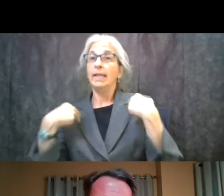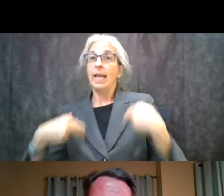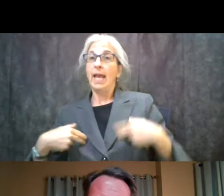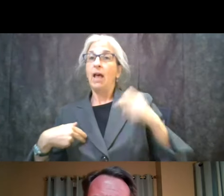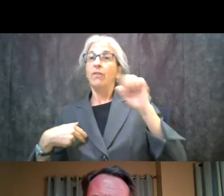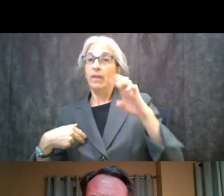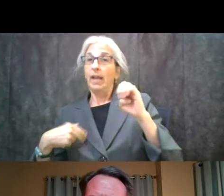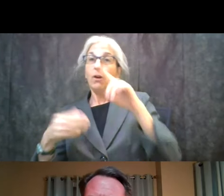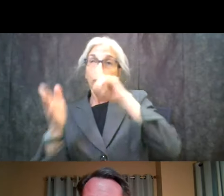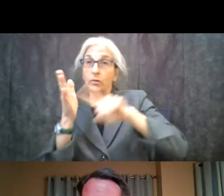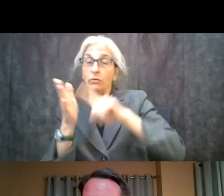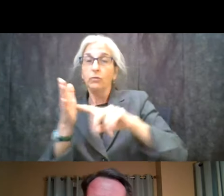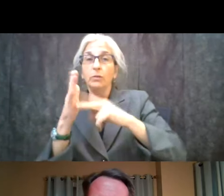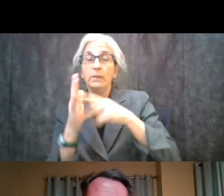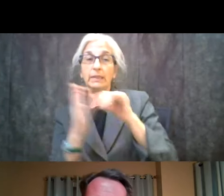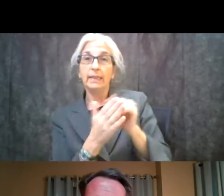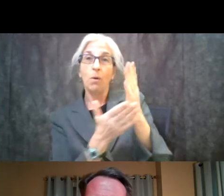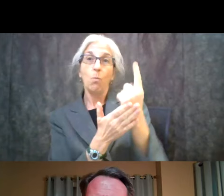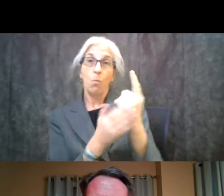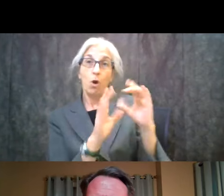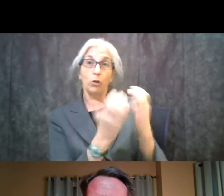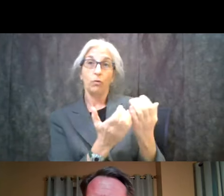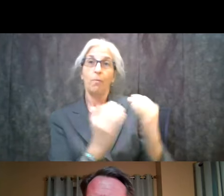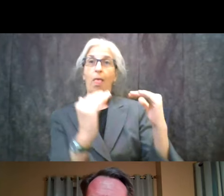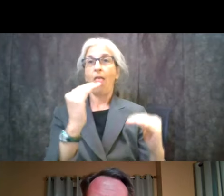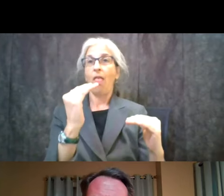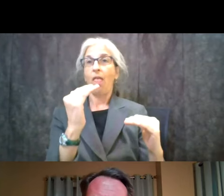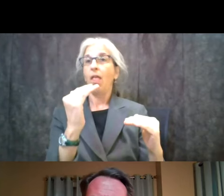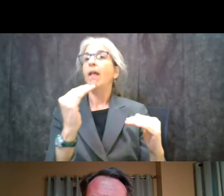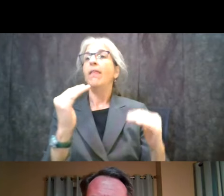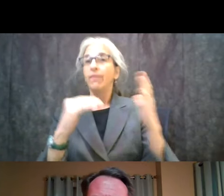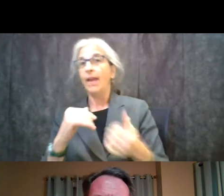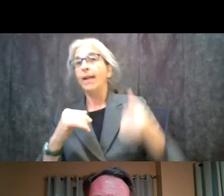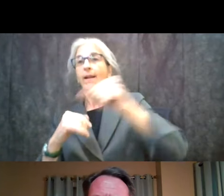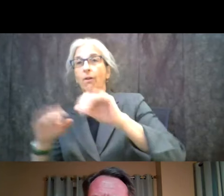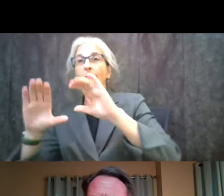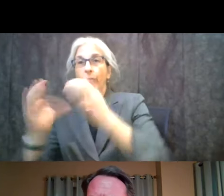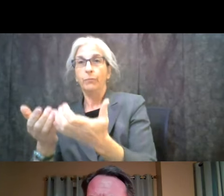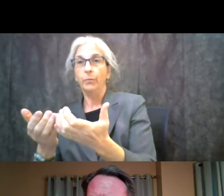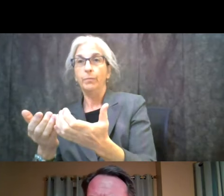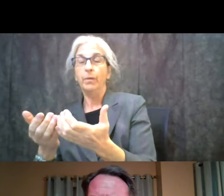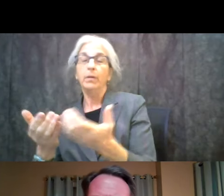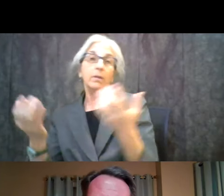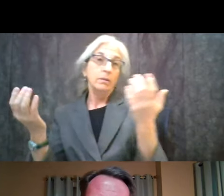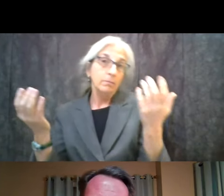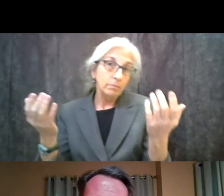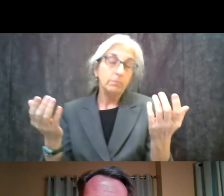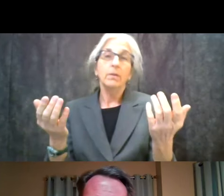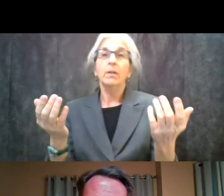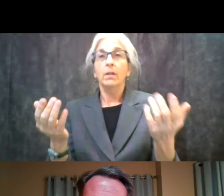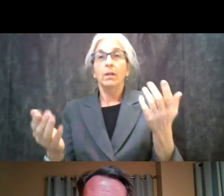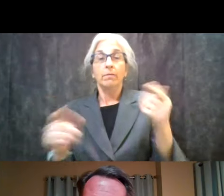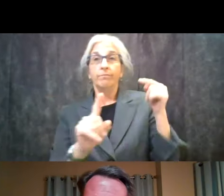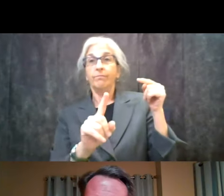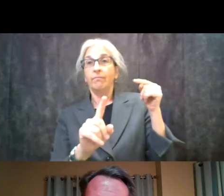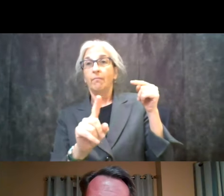certain population does less well than a different population, often in the setting of some reason why that second